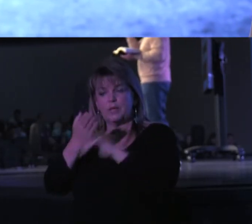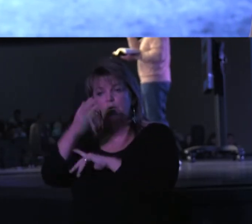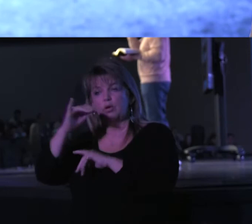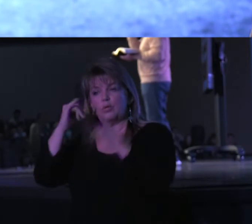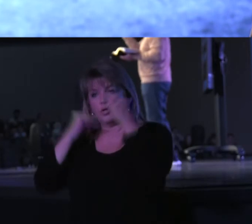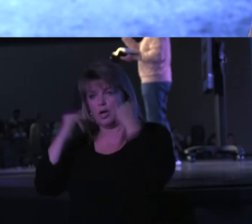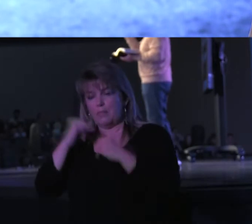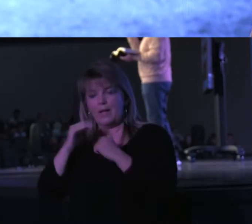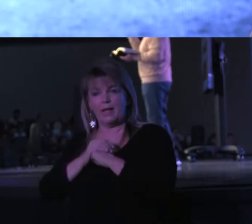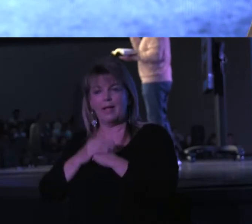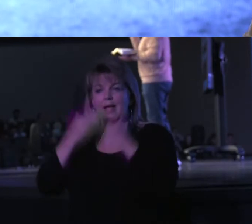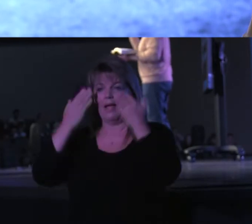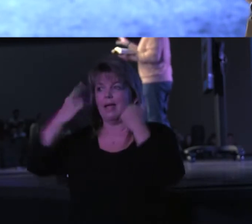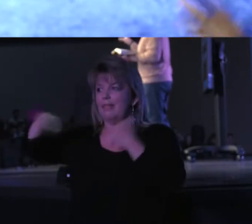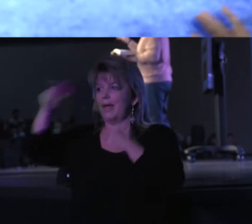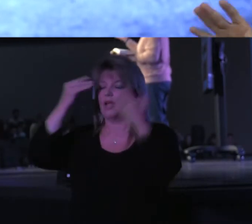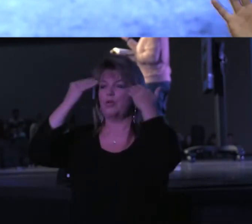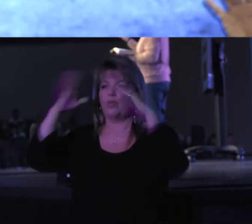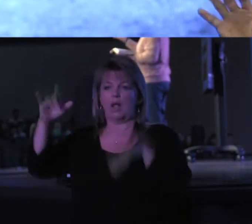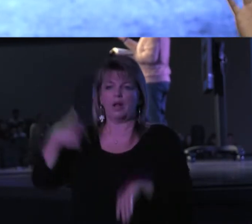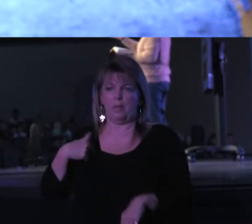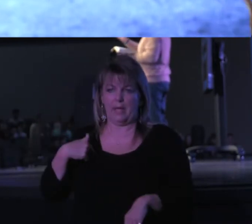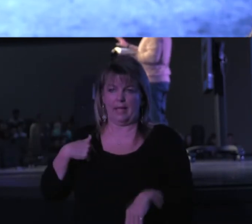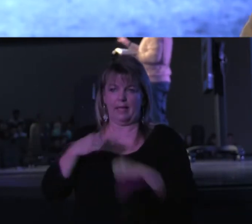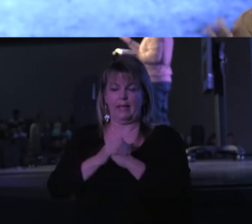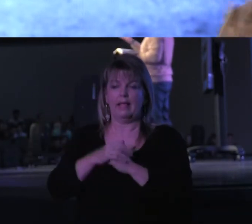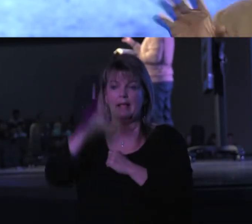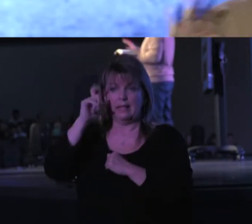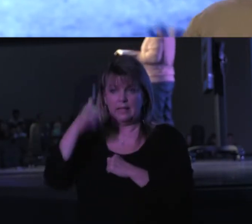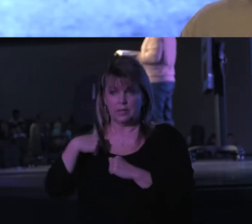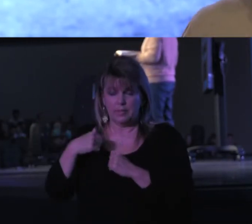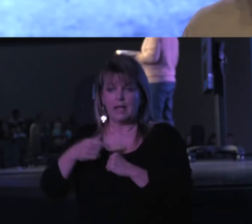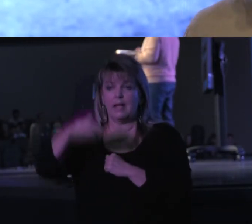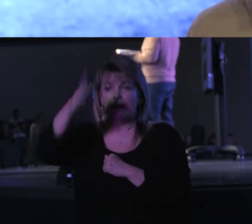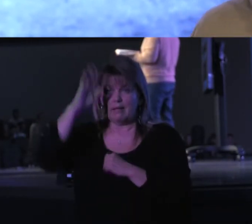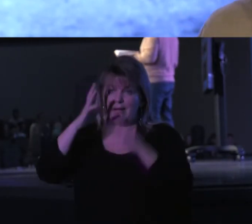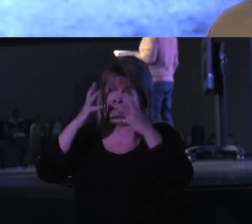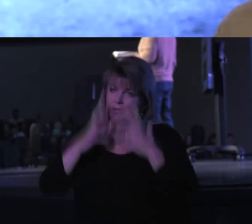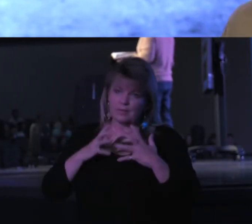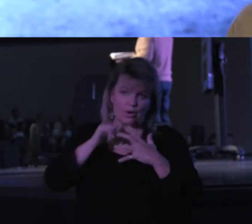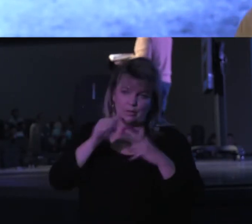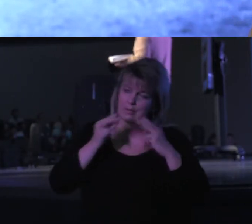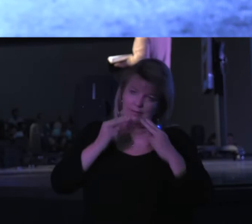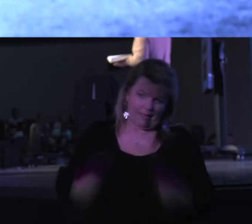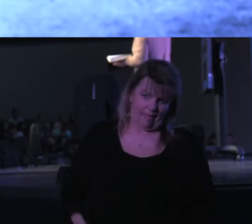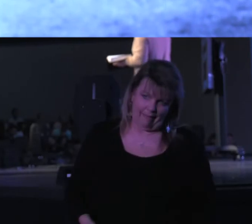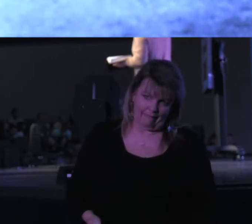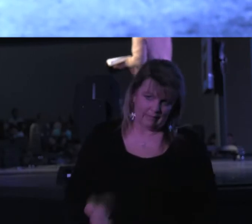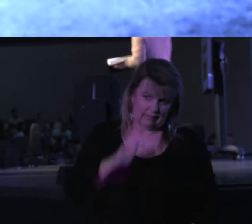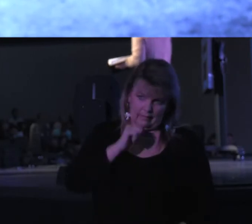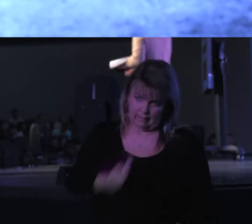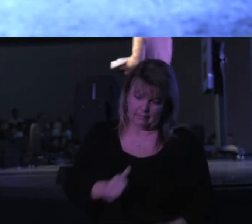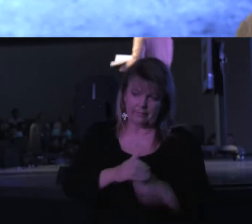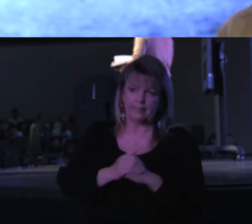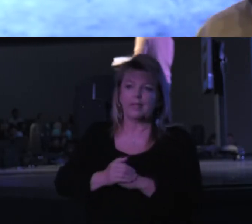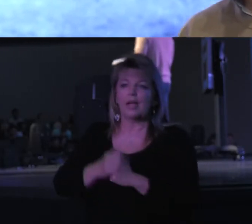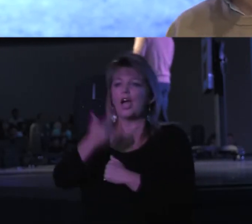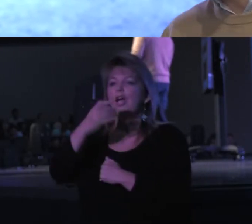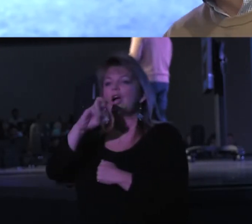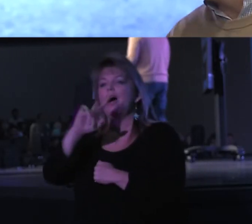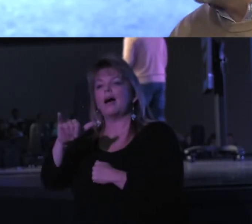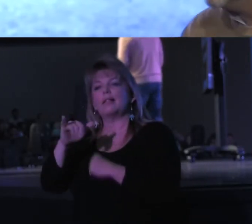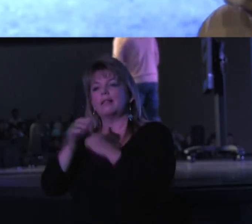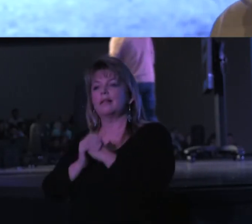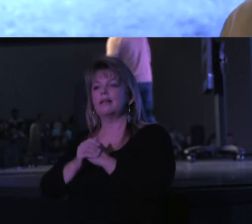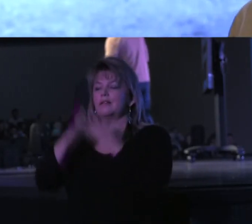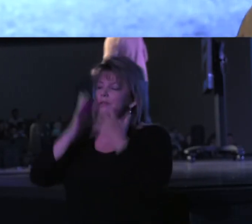do not know me. Listen to me very carefully. Godly sorrow is not naive. Godly sorrow is not poor